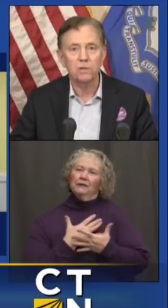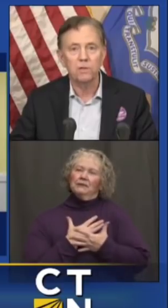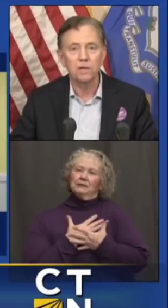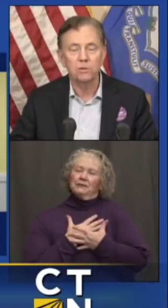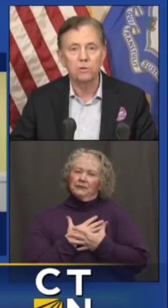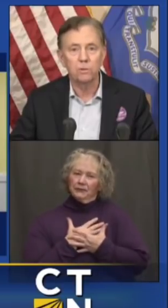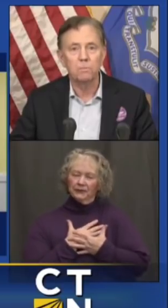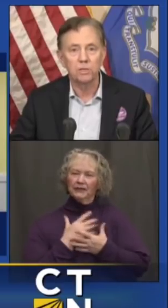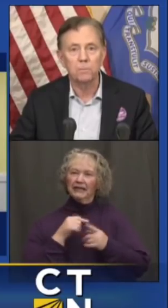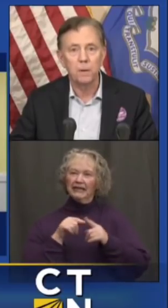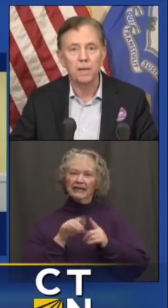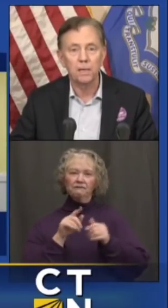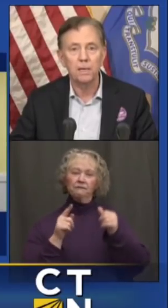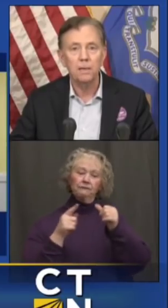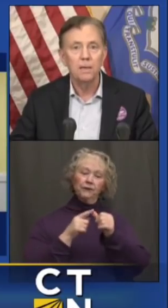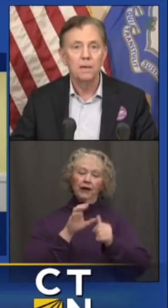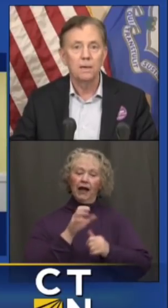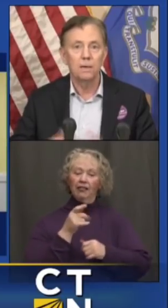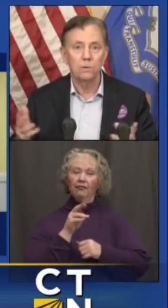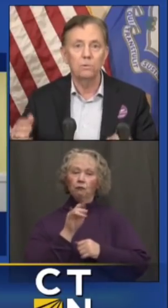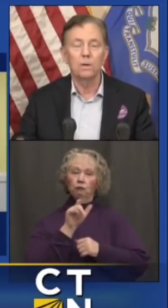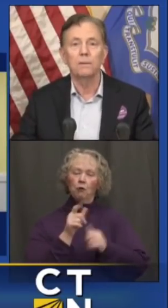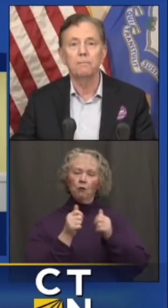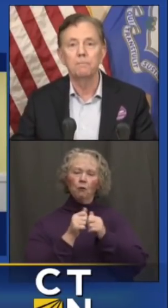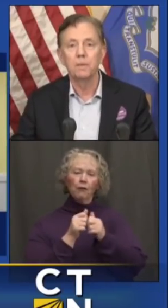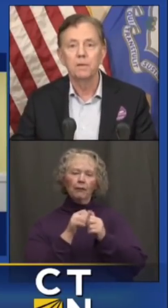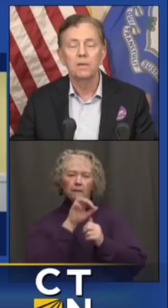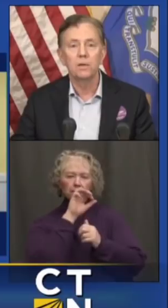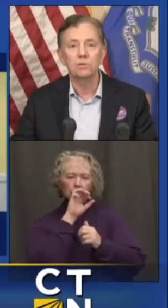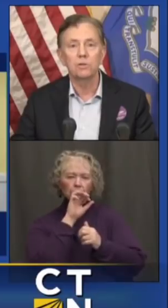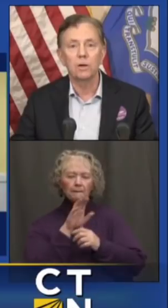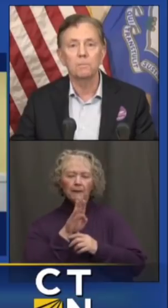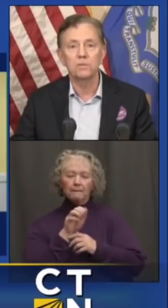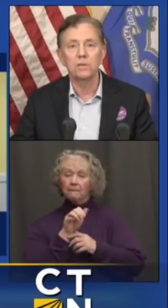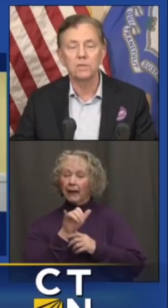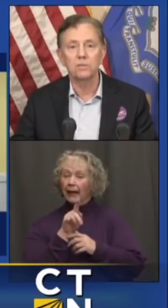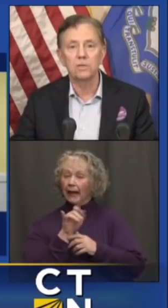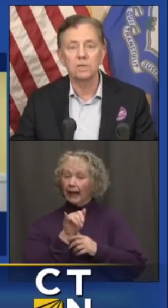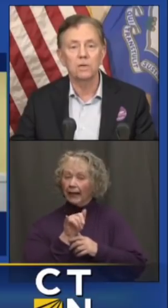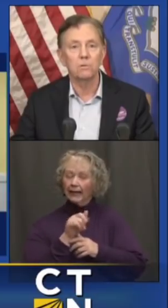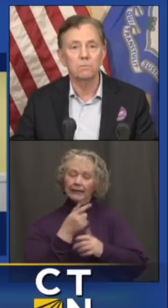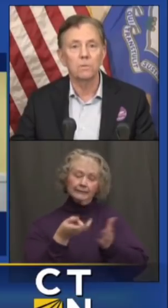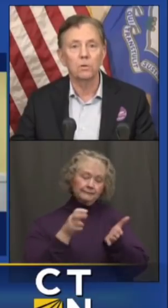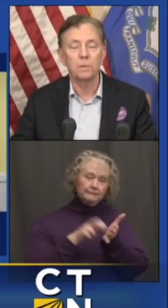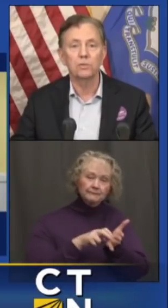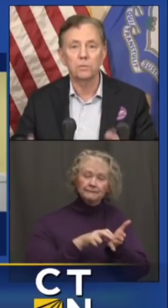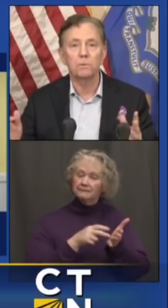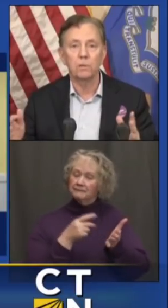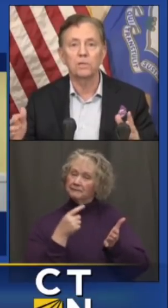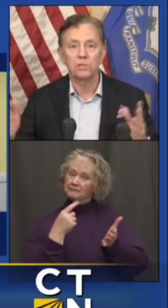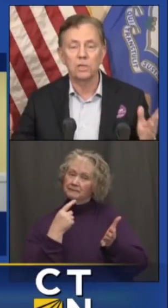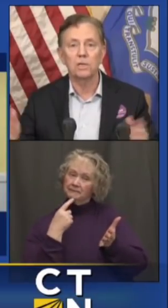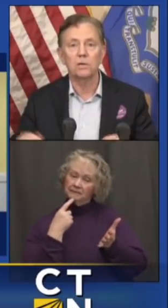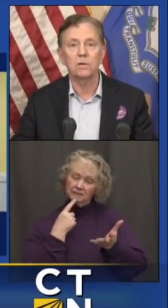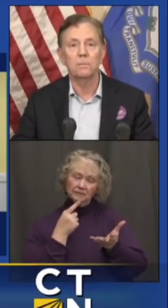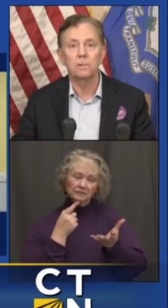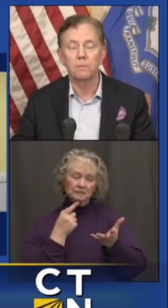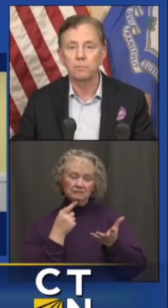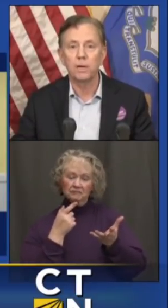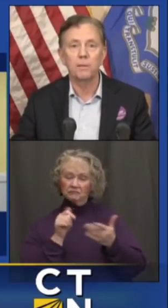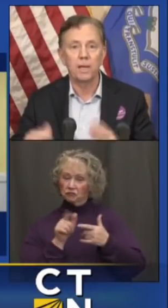First Cathedral with Bishop Bailey, who, stood up and said, as, your bishop and religious